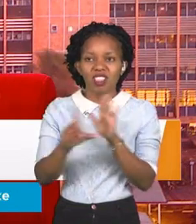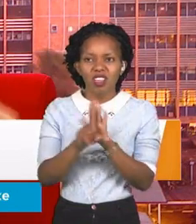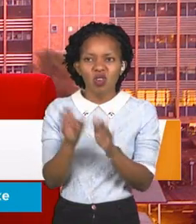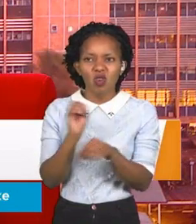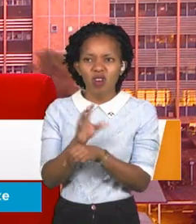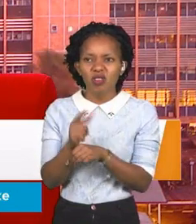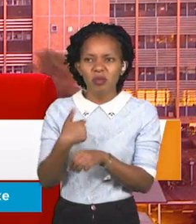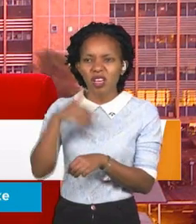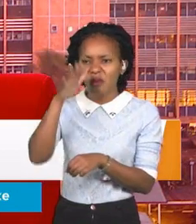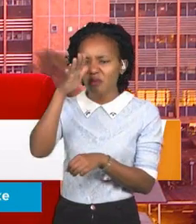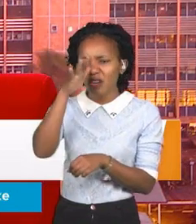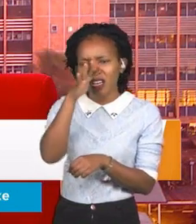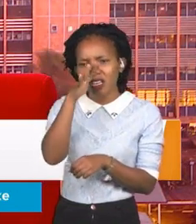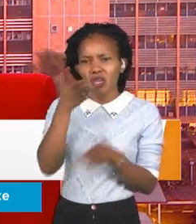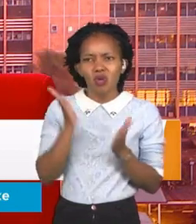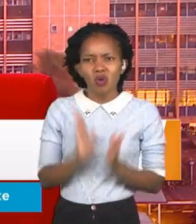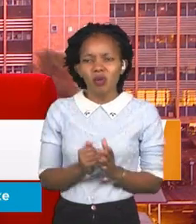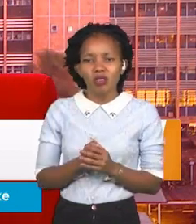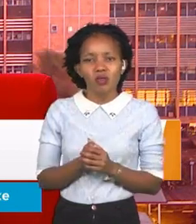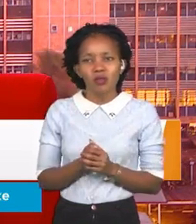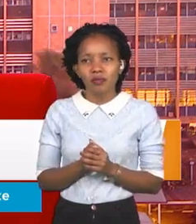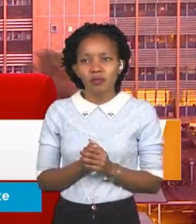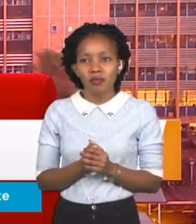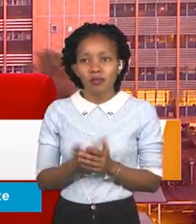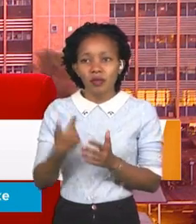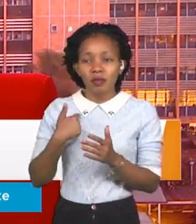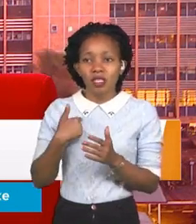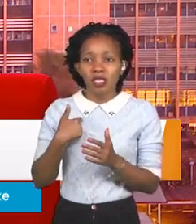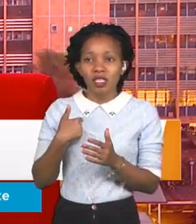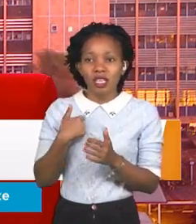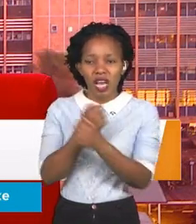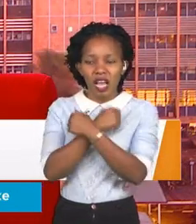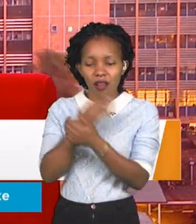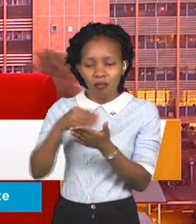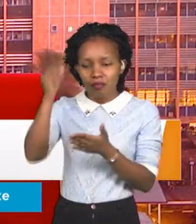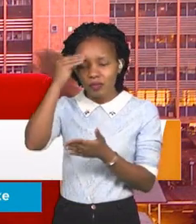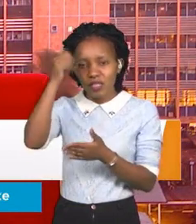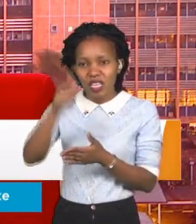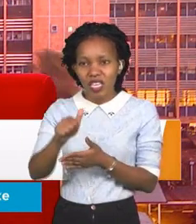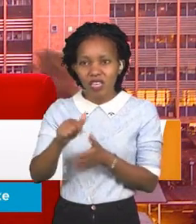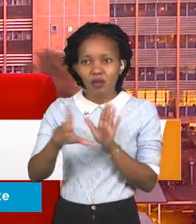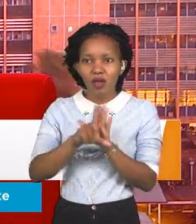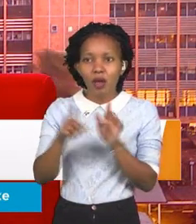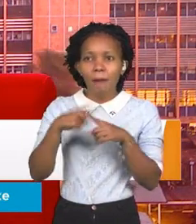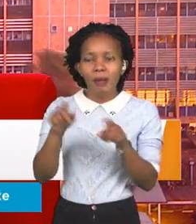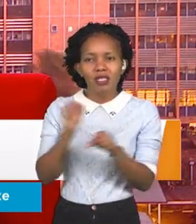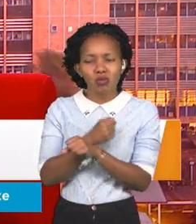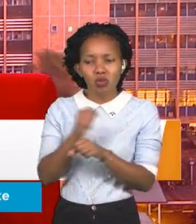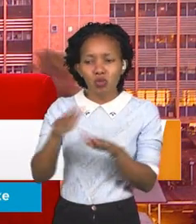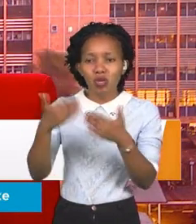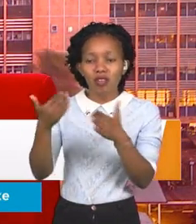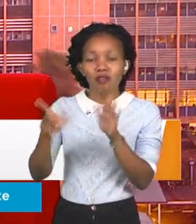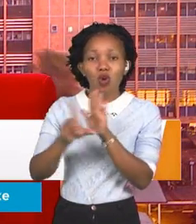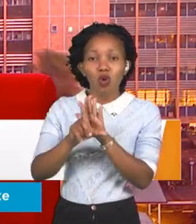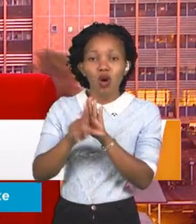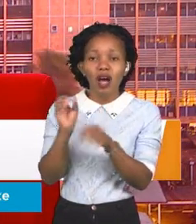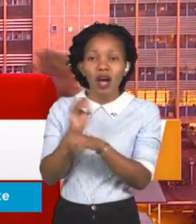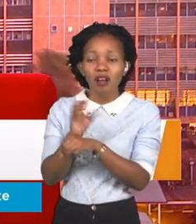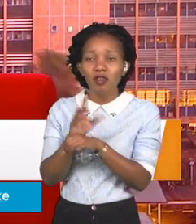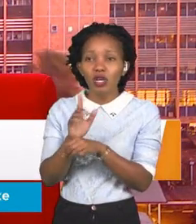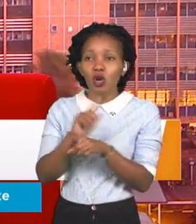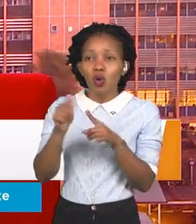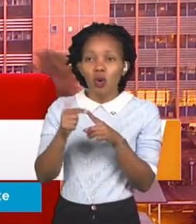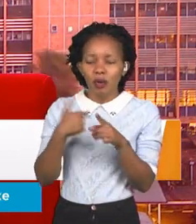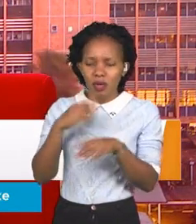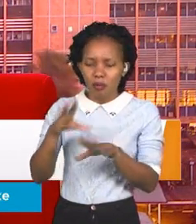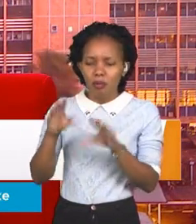advice. Yeah. I'm lying to someone if I say that. Yeah. I love to study anything legal, but I cannot give legal advice. Mm-hmm. And me taking that